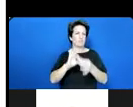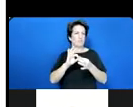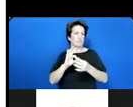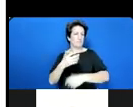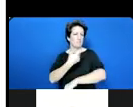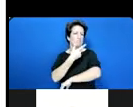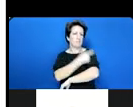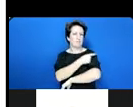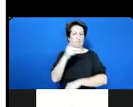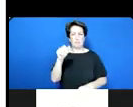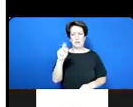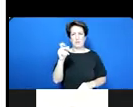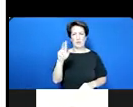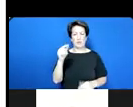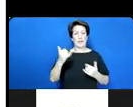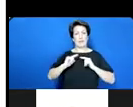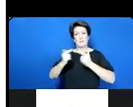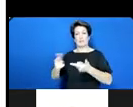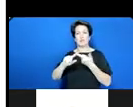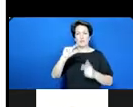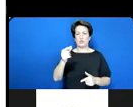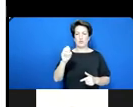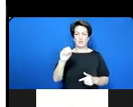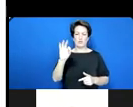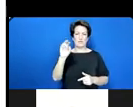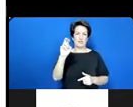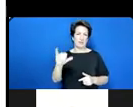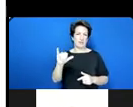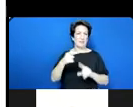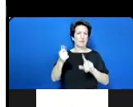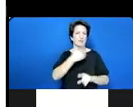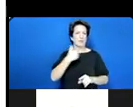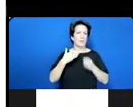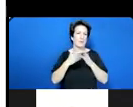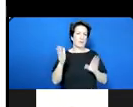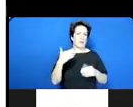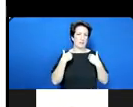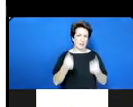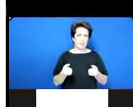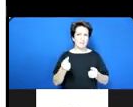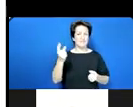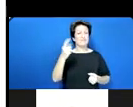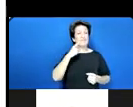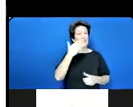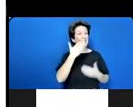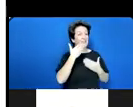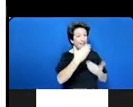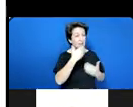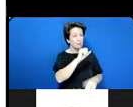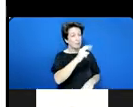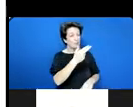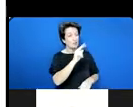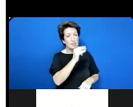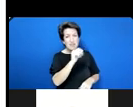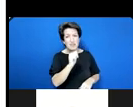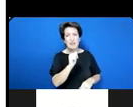presenter, Jeffrey from Toronto Public Health. Thank you. Thanks, Shahina, and thanks everybody. And thanks, Shahina, for